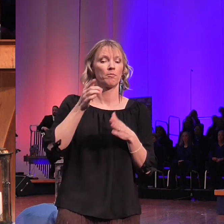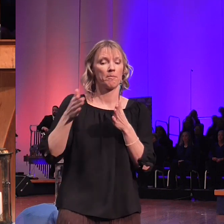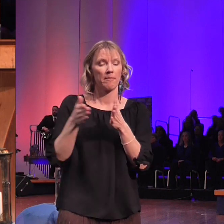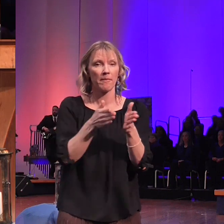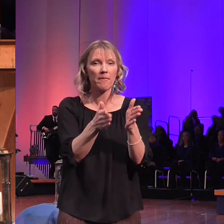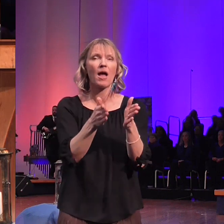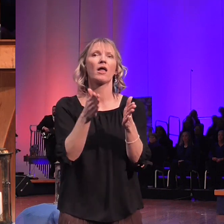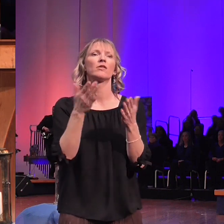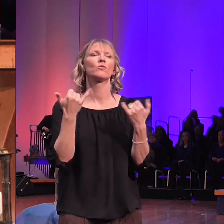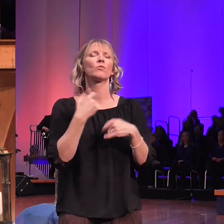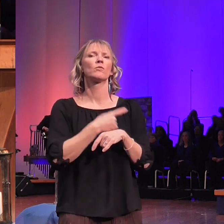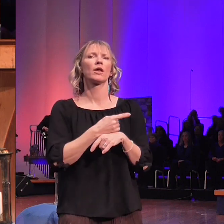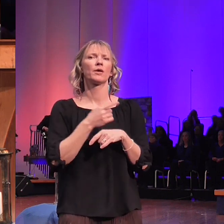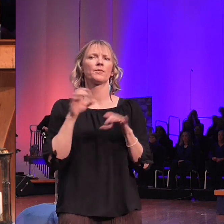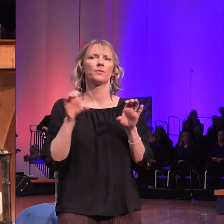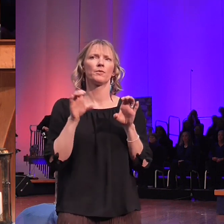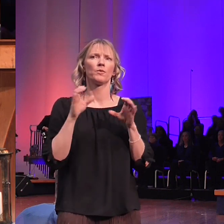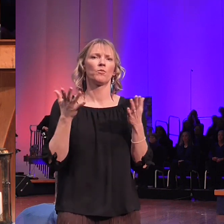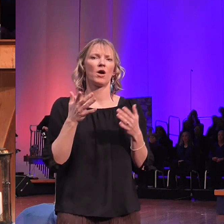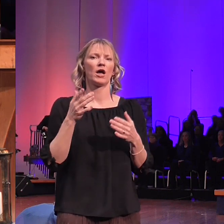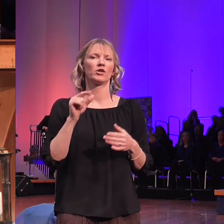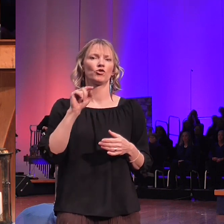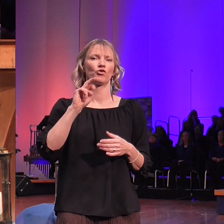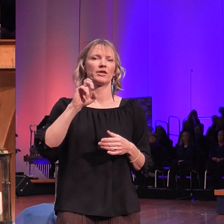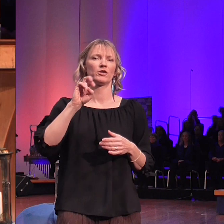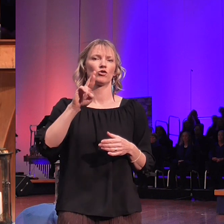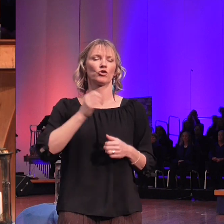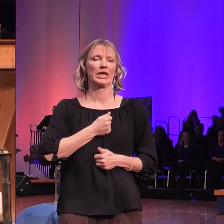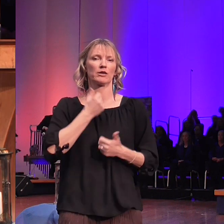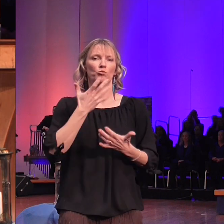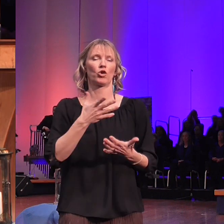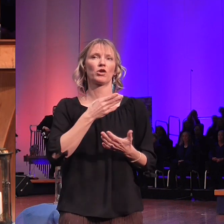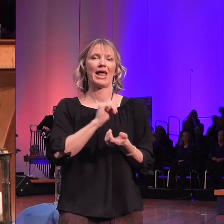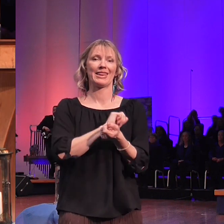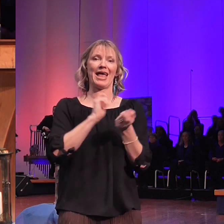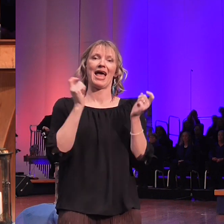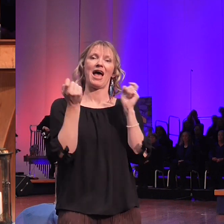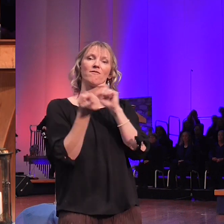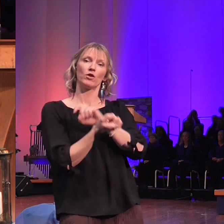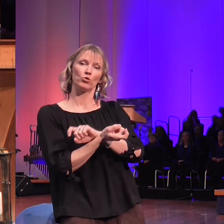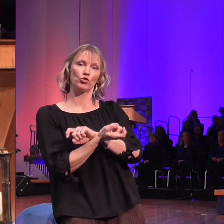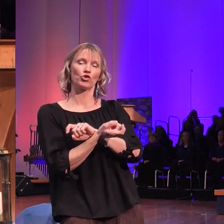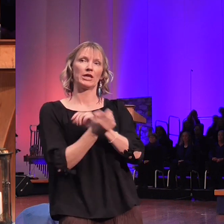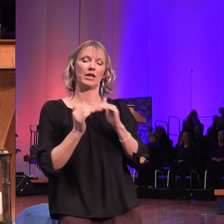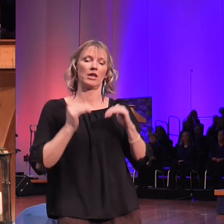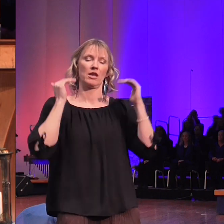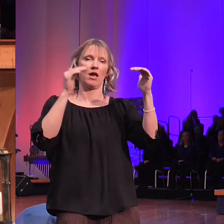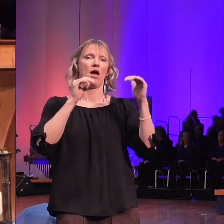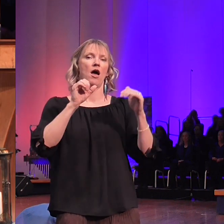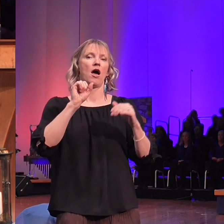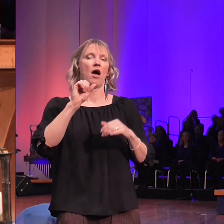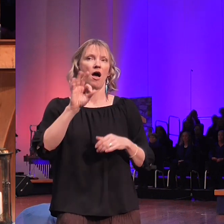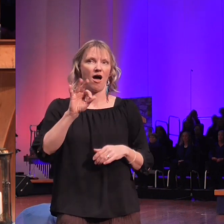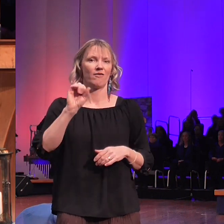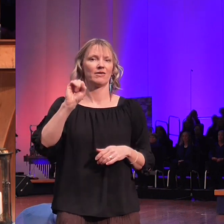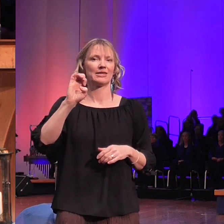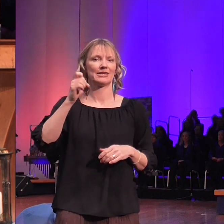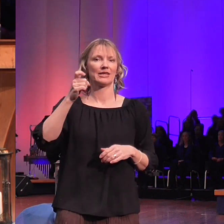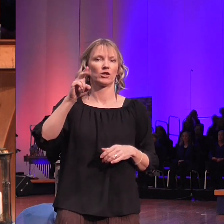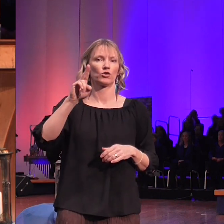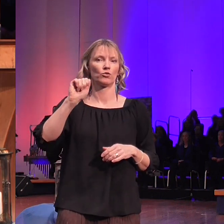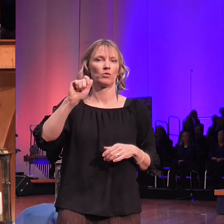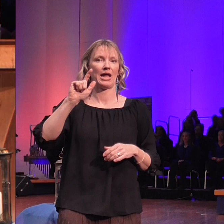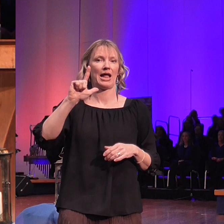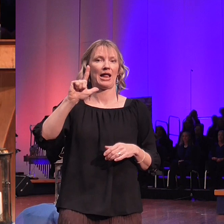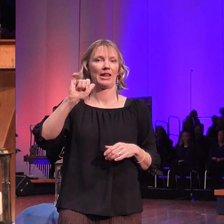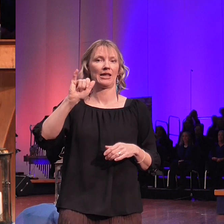The one we're doing today is Gender Expression and the Evolution of Sexuality. So I really hope you'll